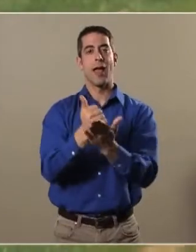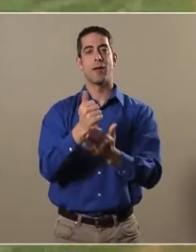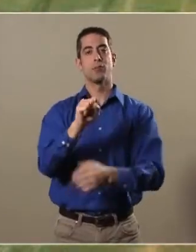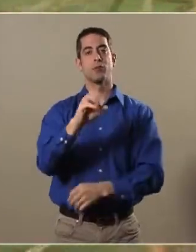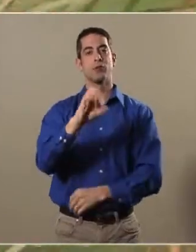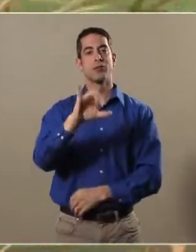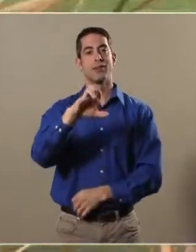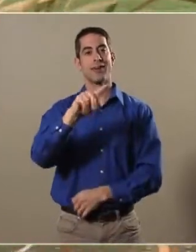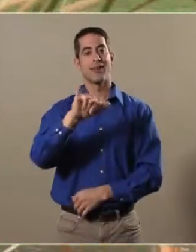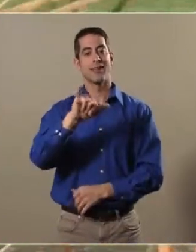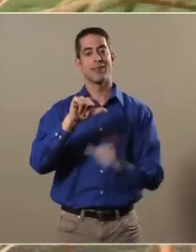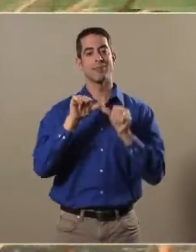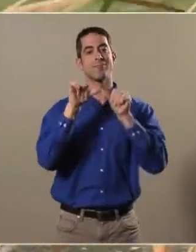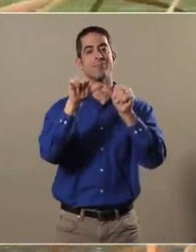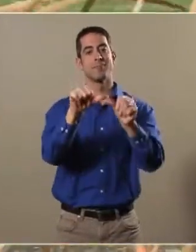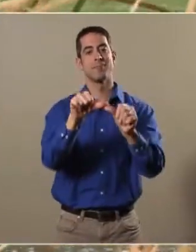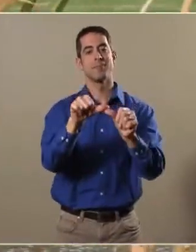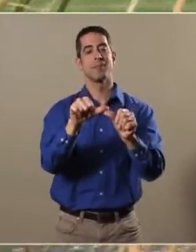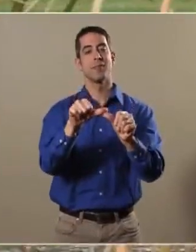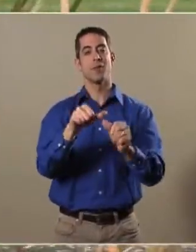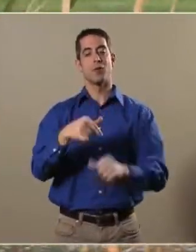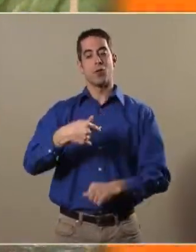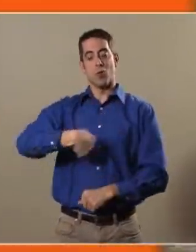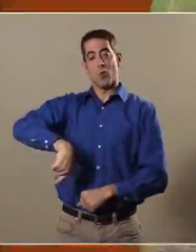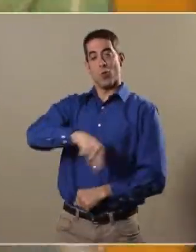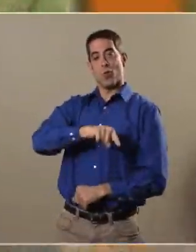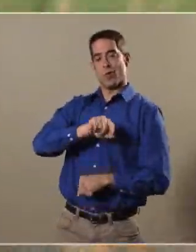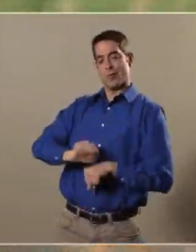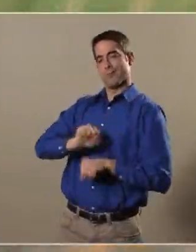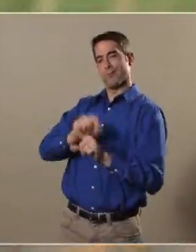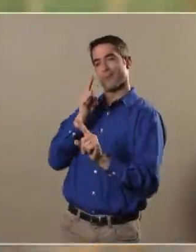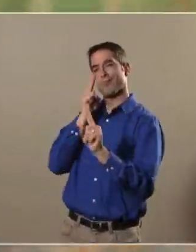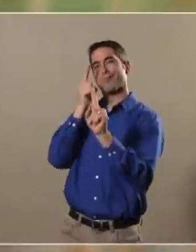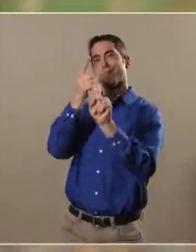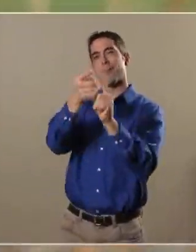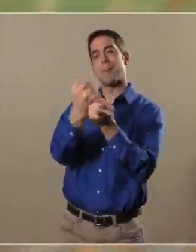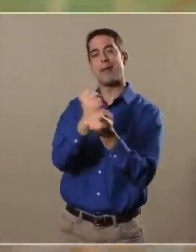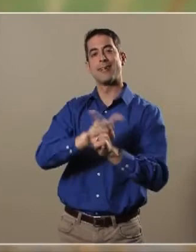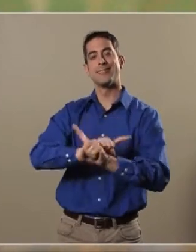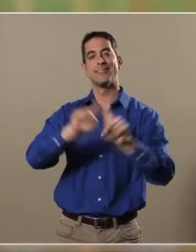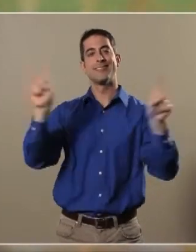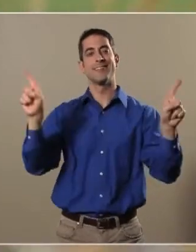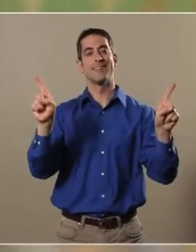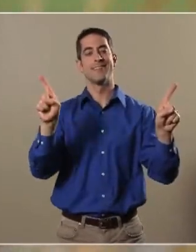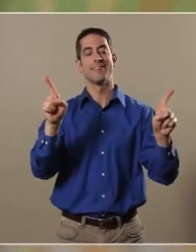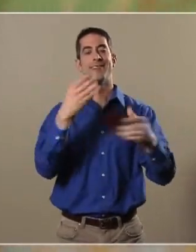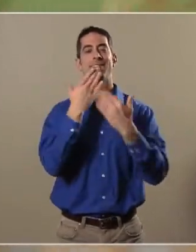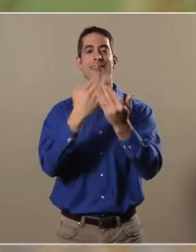for supporting the League for the Blind and Disabled. The rewards are great.